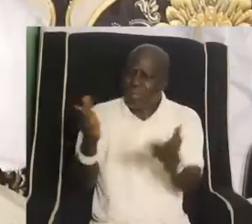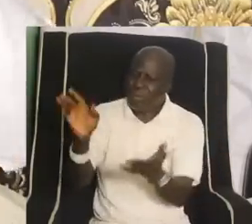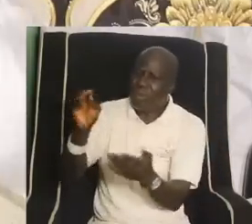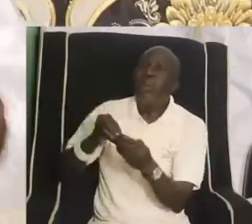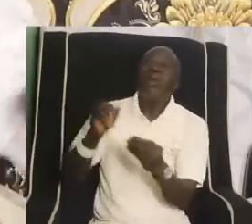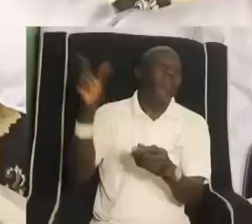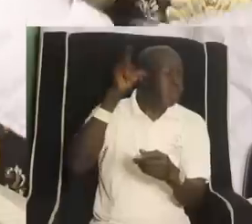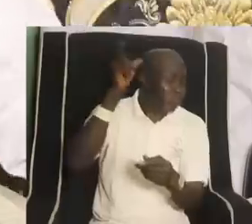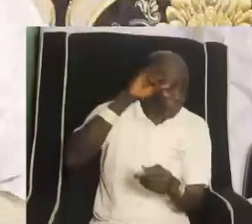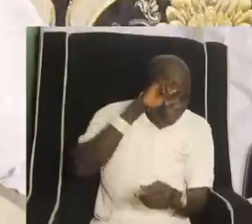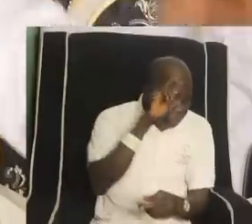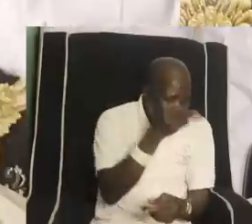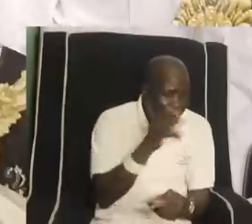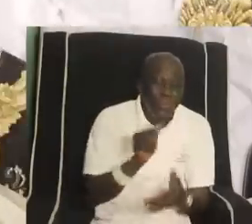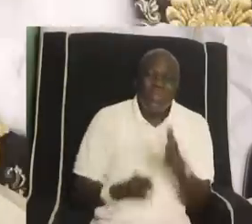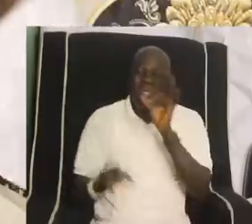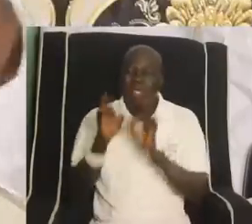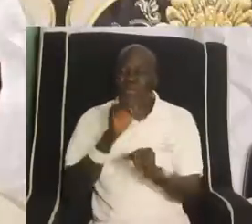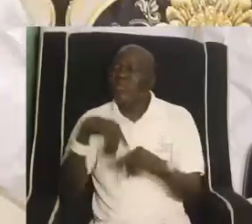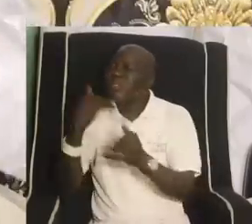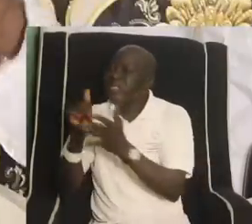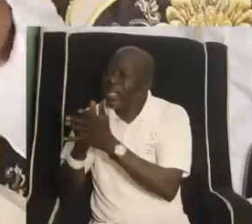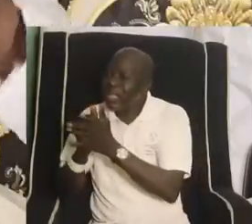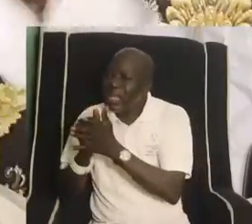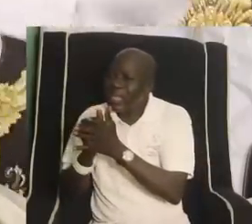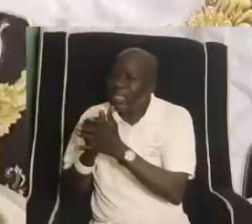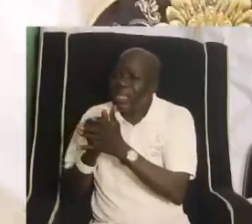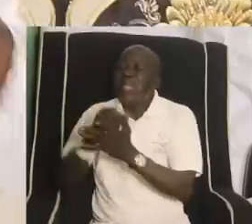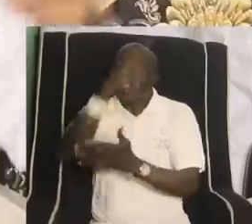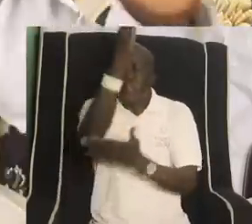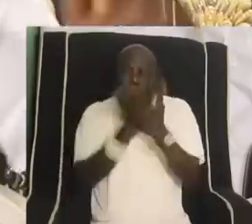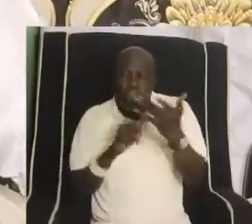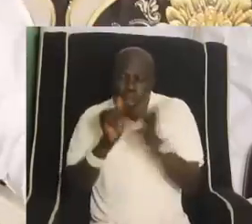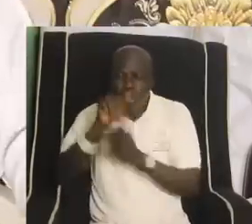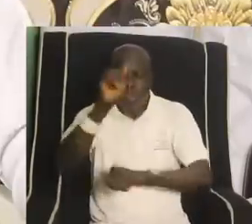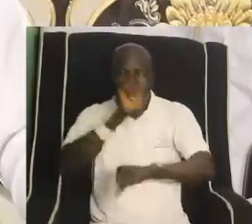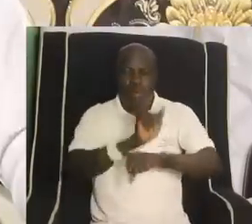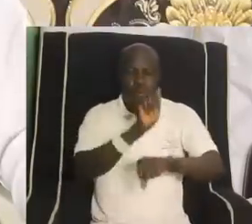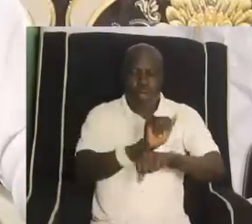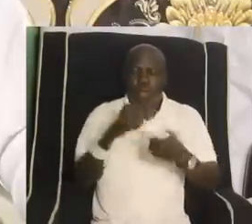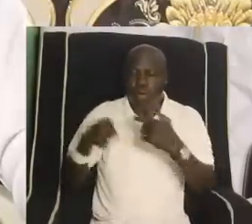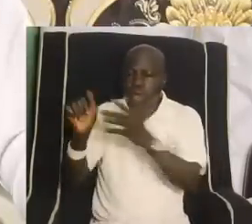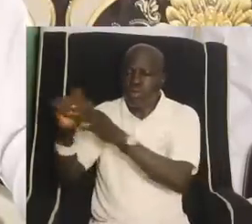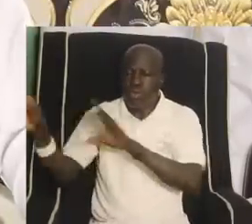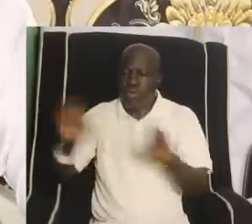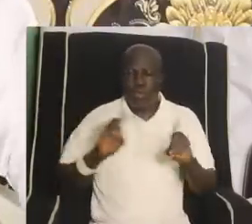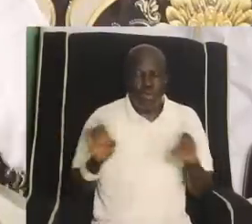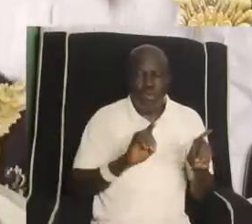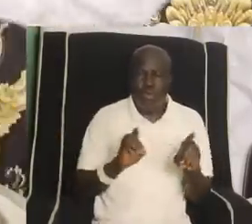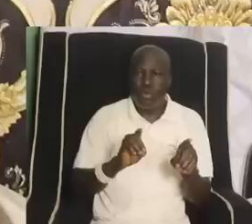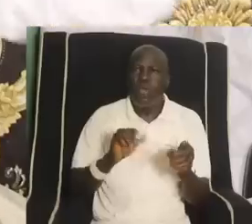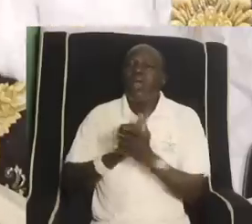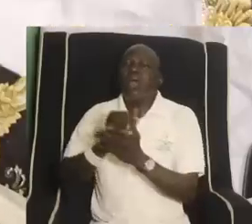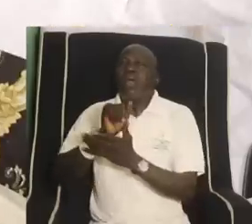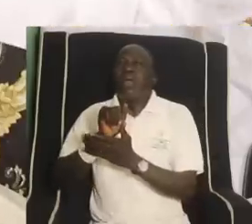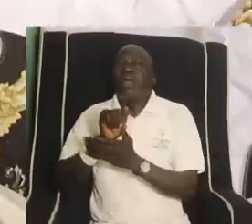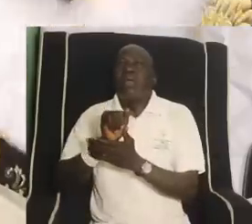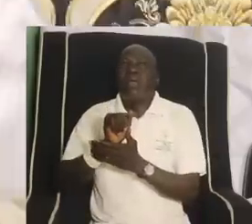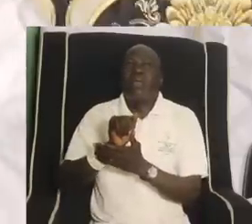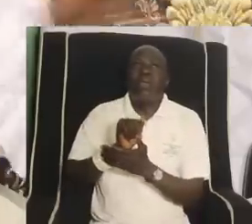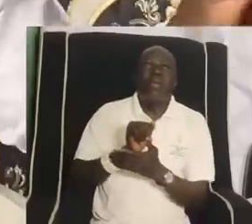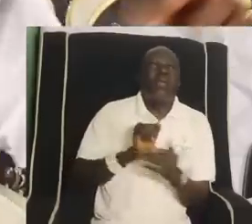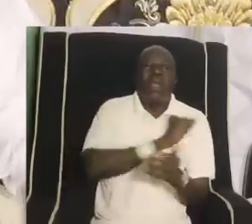come. Listen to me, sir. Even if they say there's a contract you want to embark on, and they